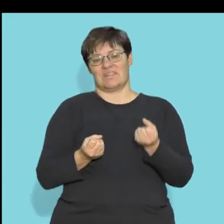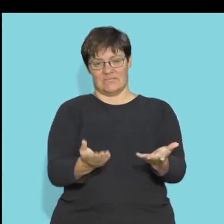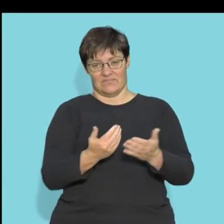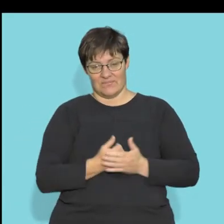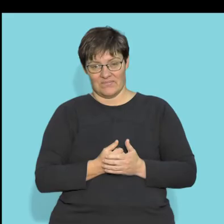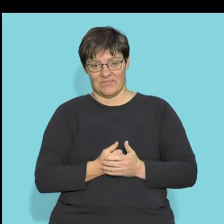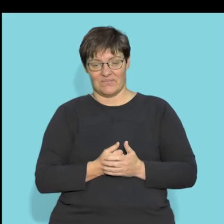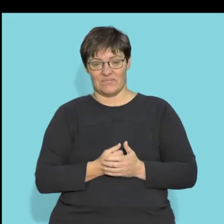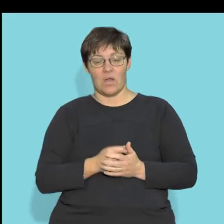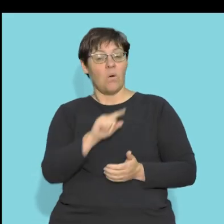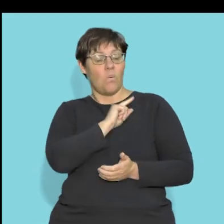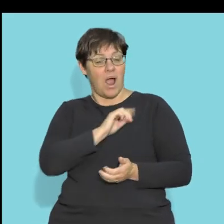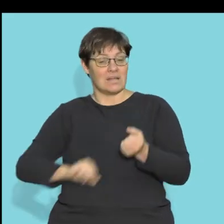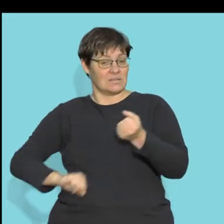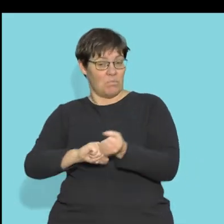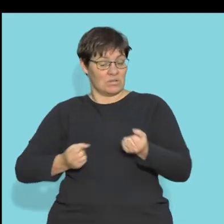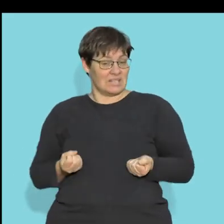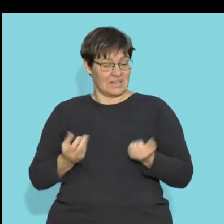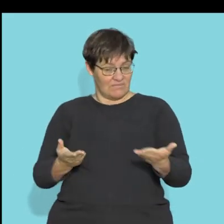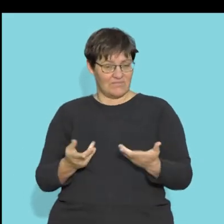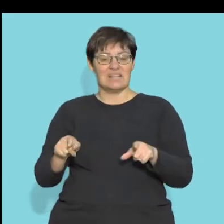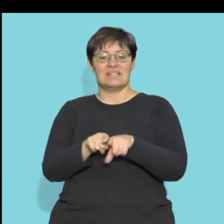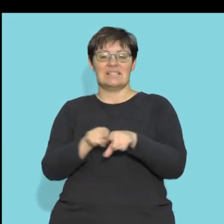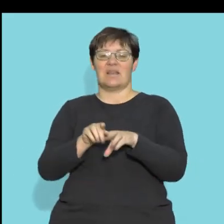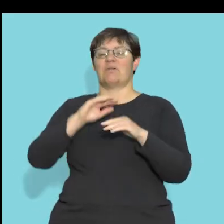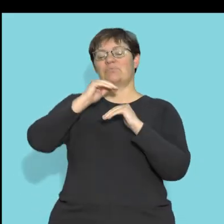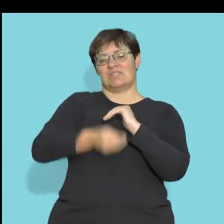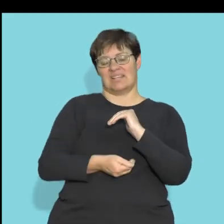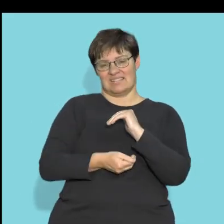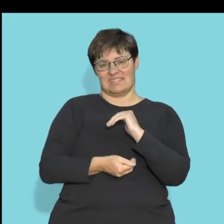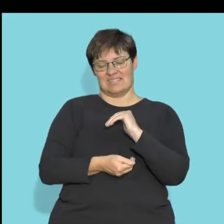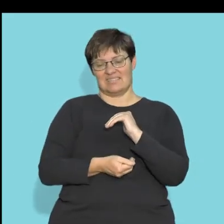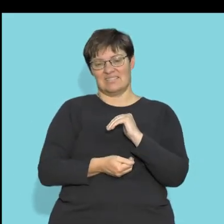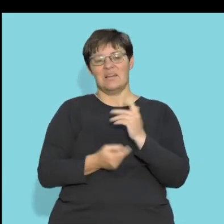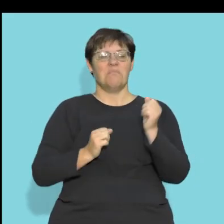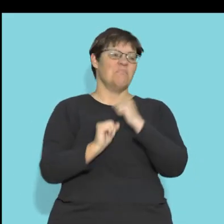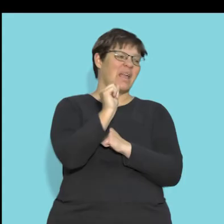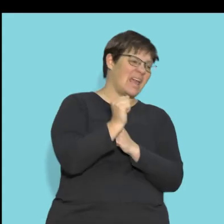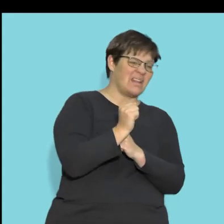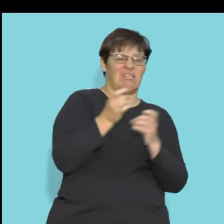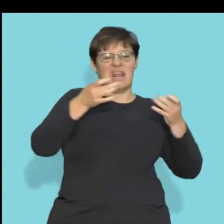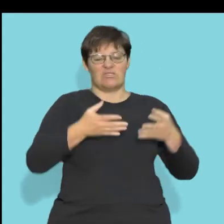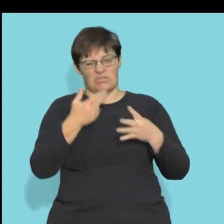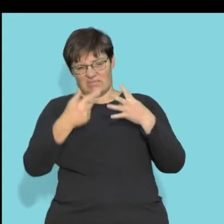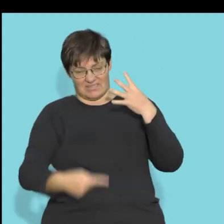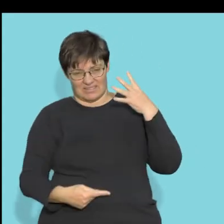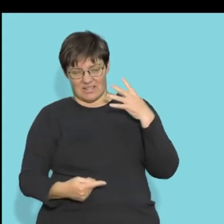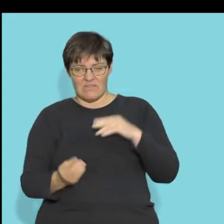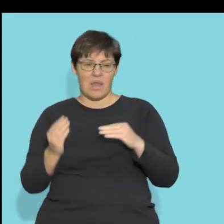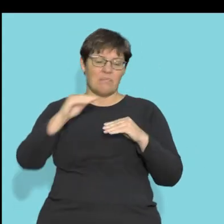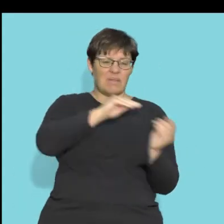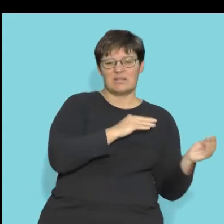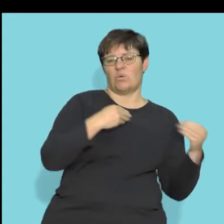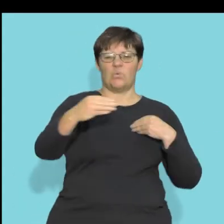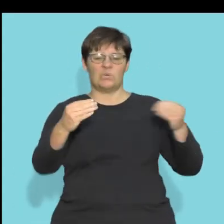in supporting, it also protects a plant against mechanical injury when it bends in the wind